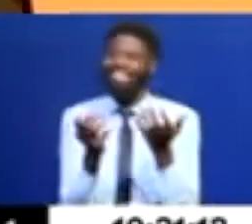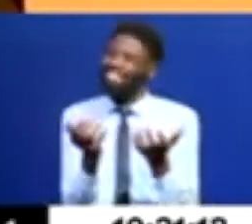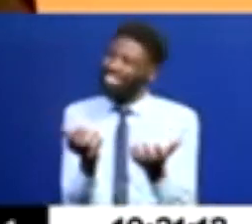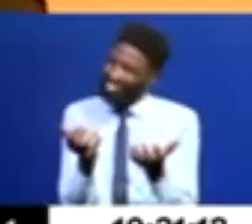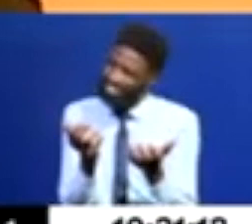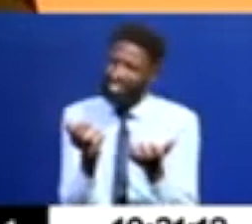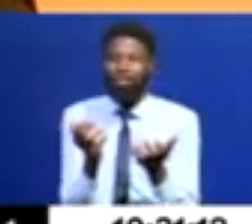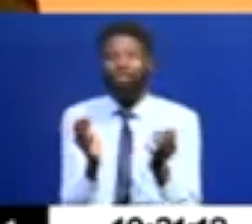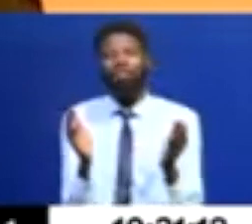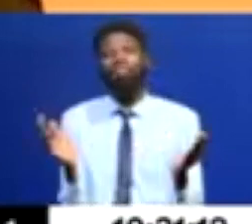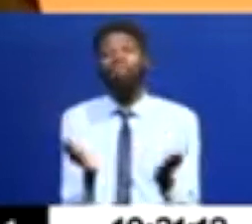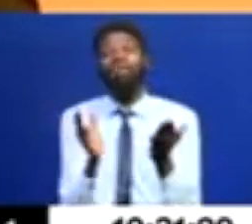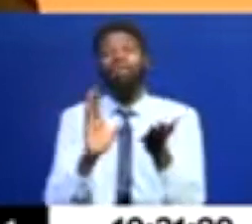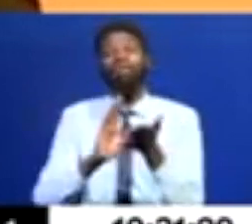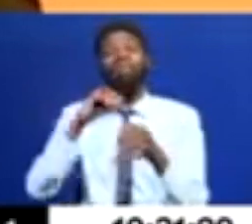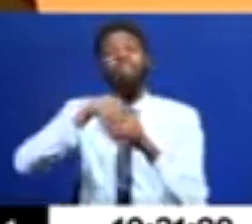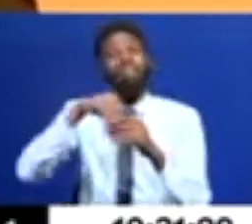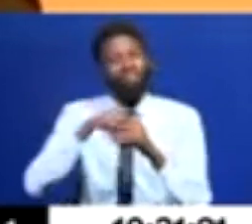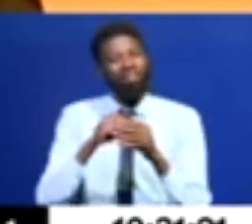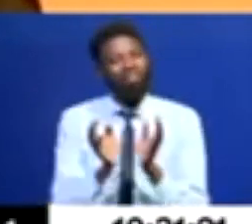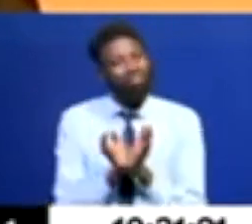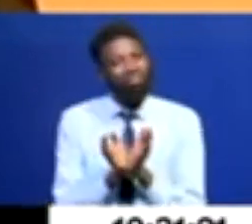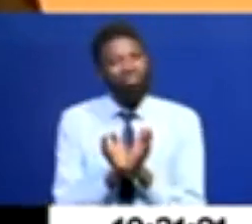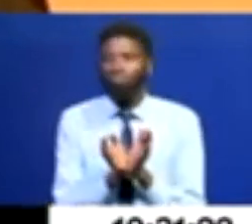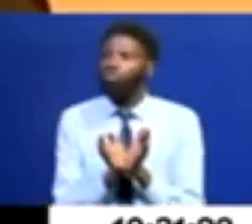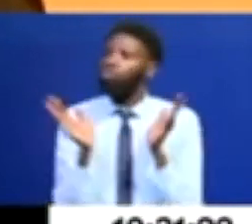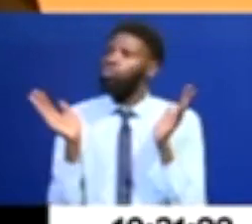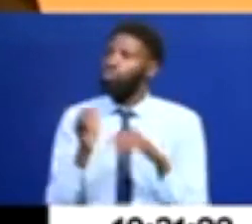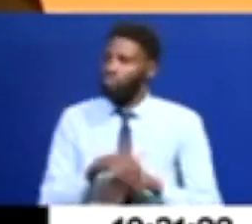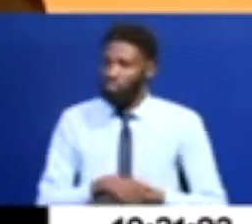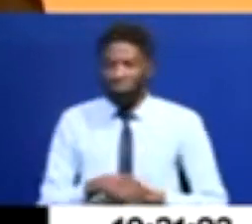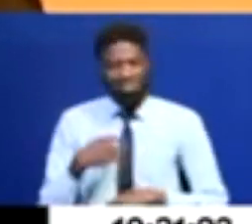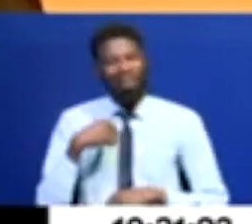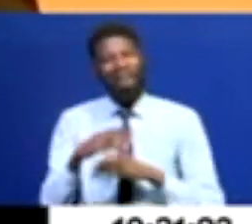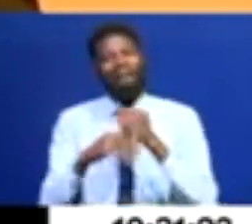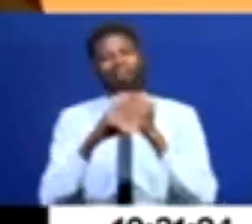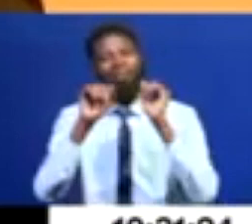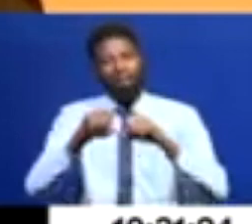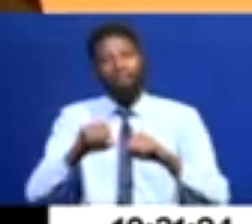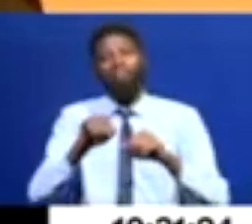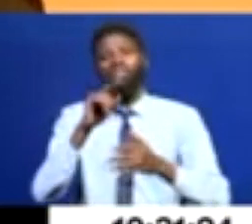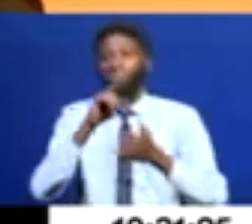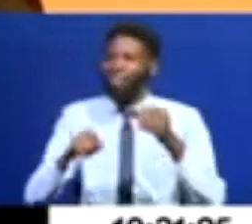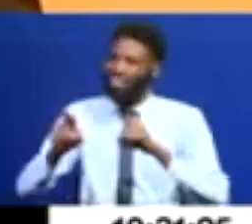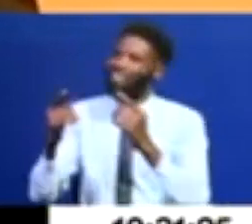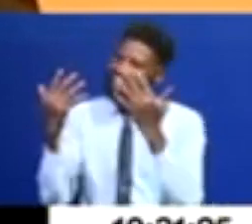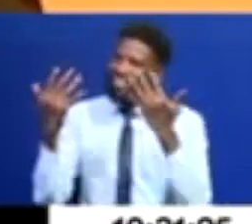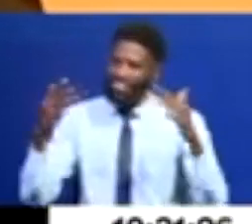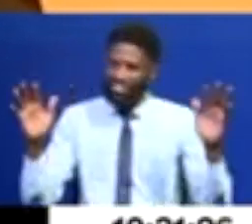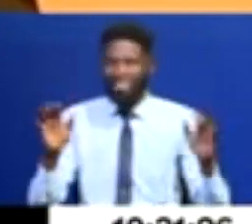to promote investment all around. Now I can add to what you said. This is what you call